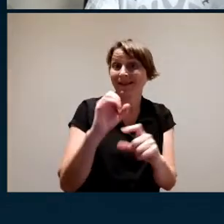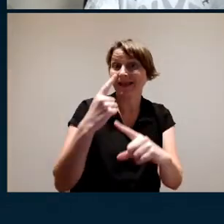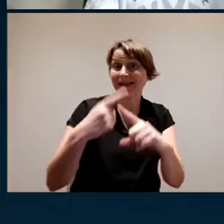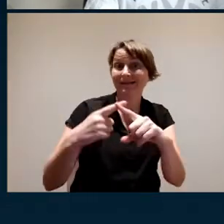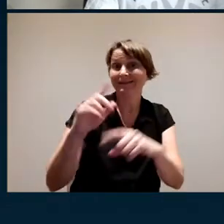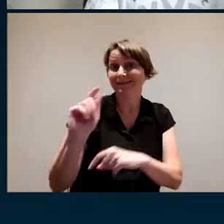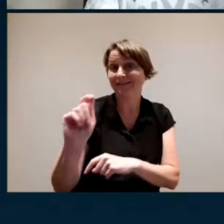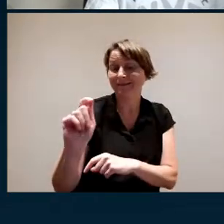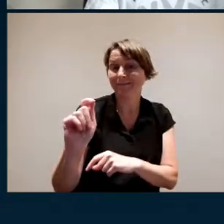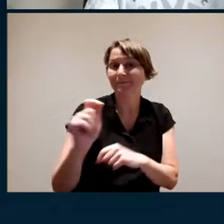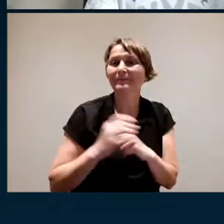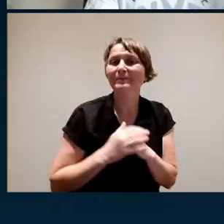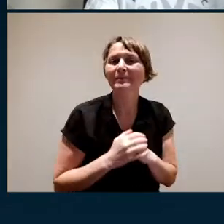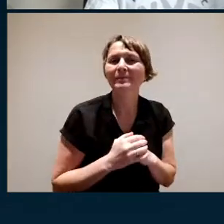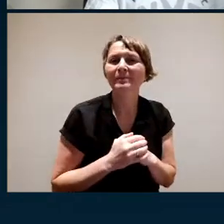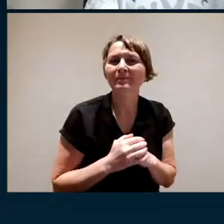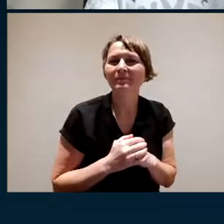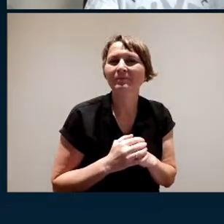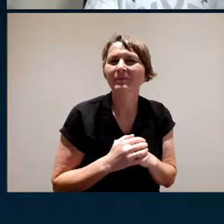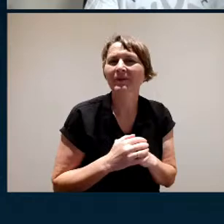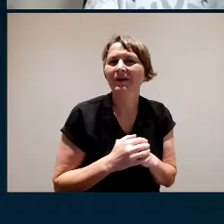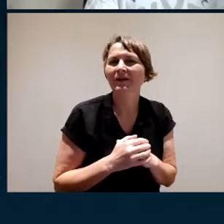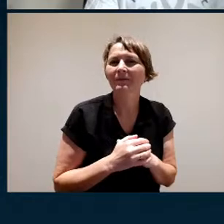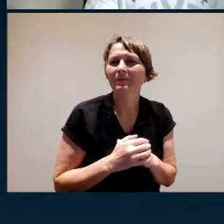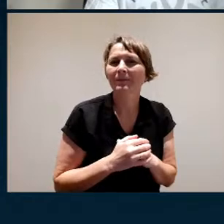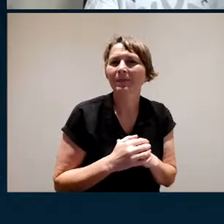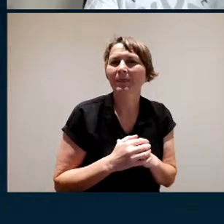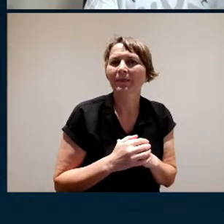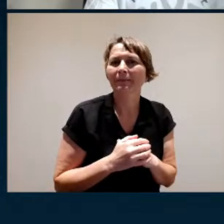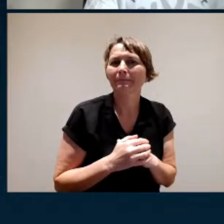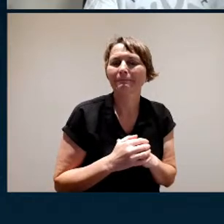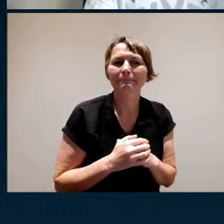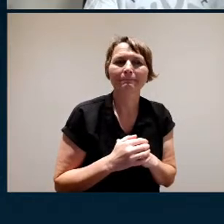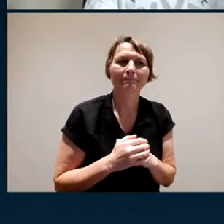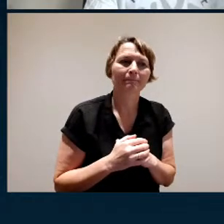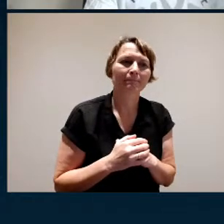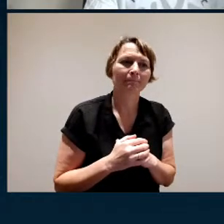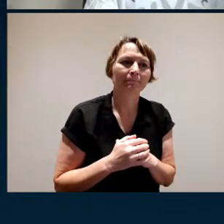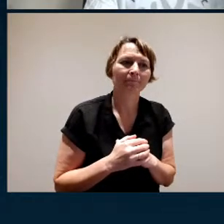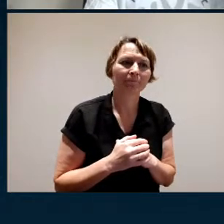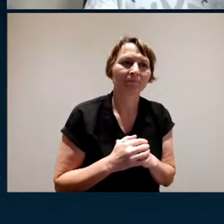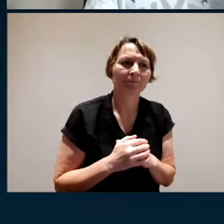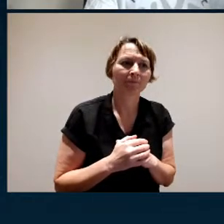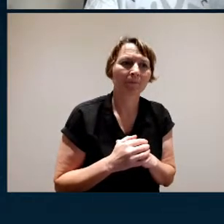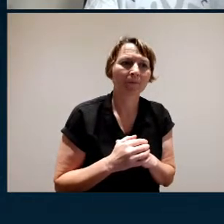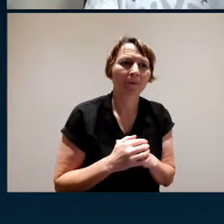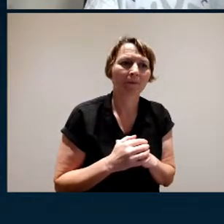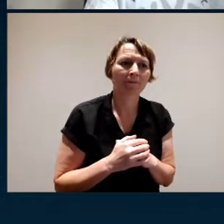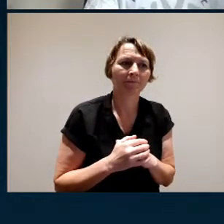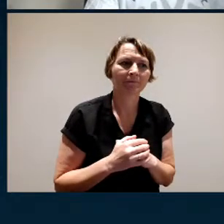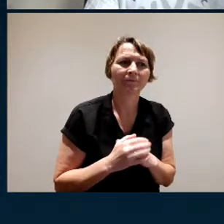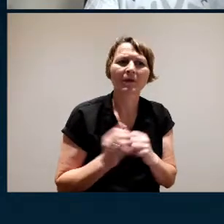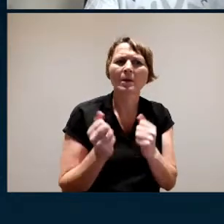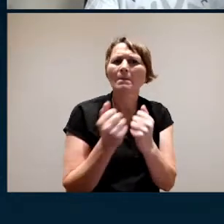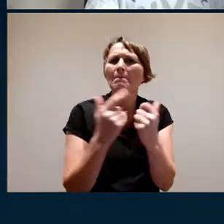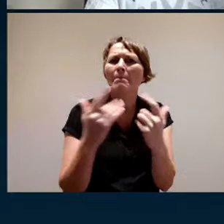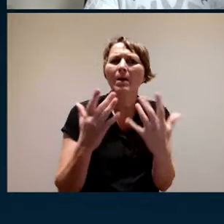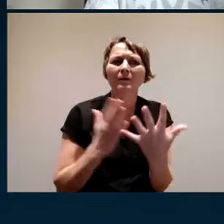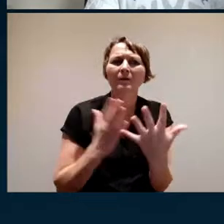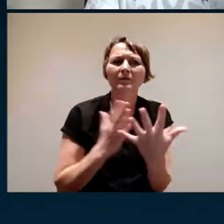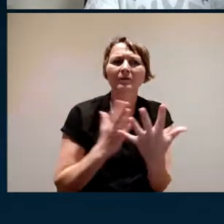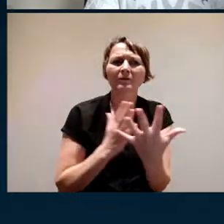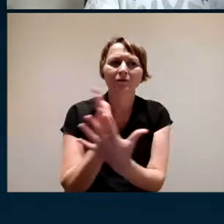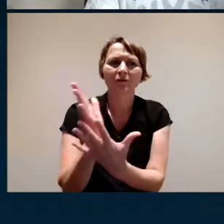this one dedicated extension for Logic App with having multiple versions in it. I can have one or more versions as